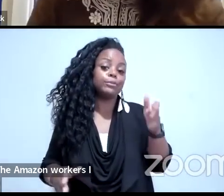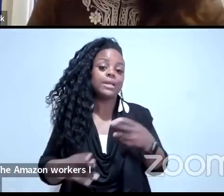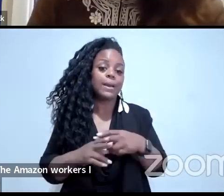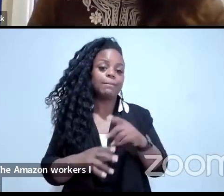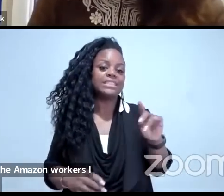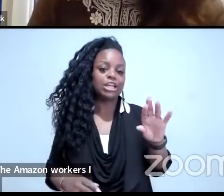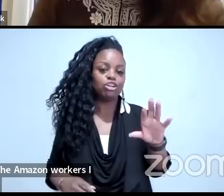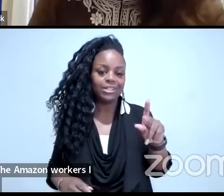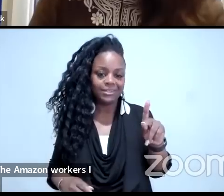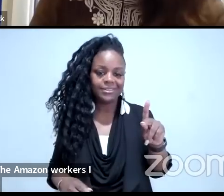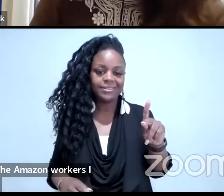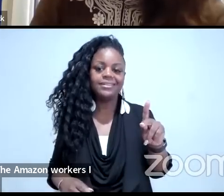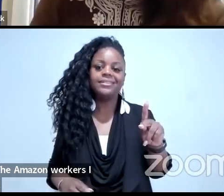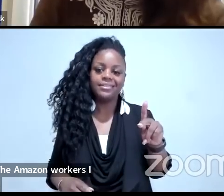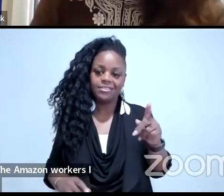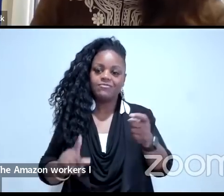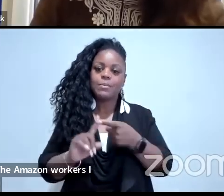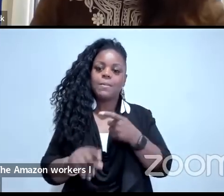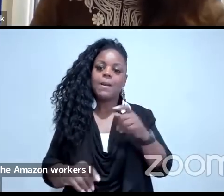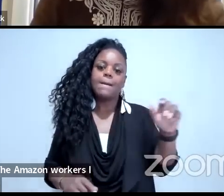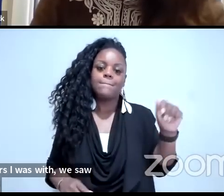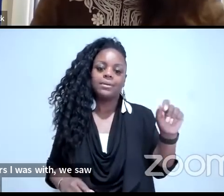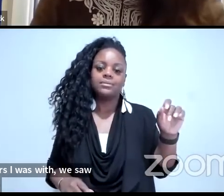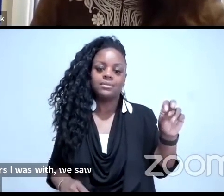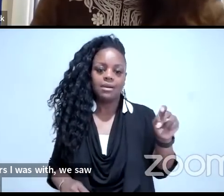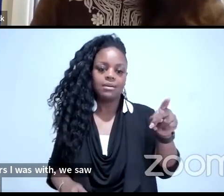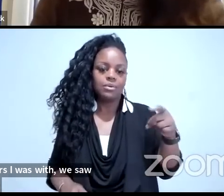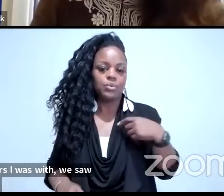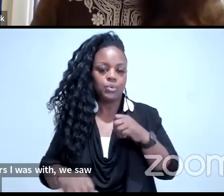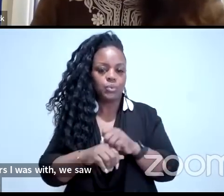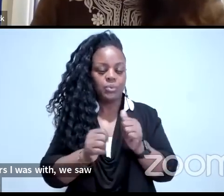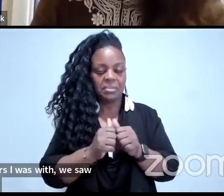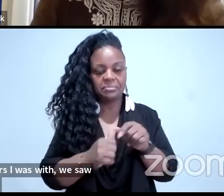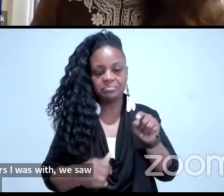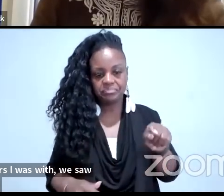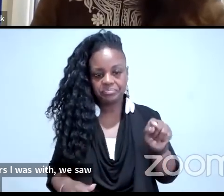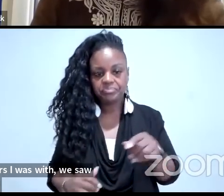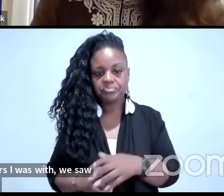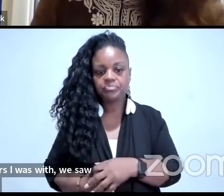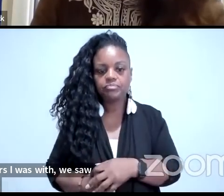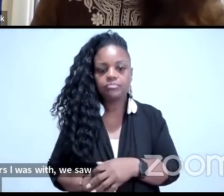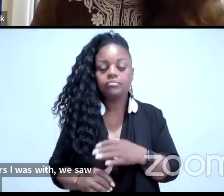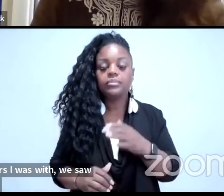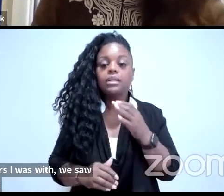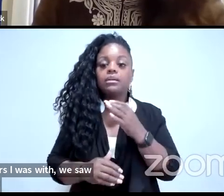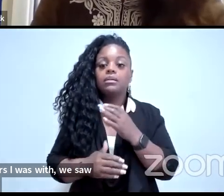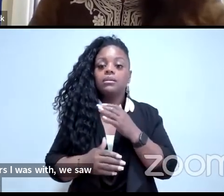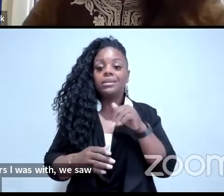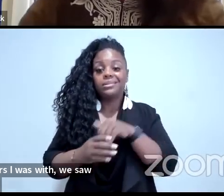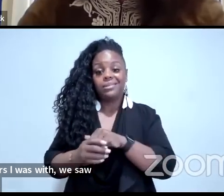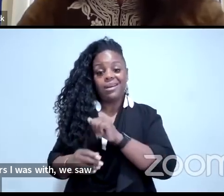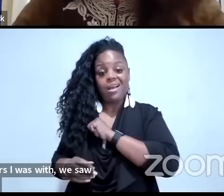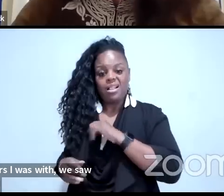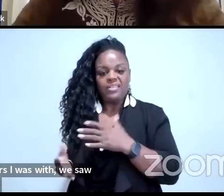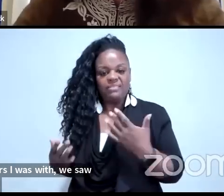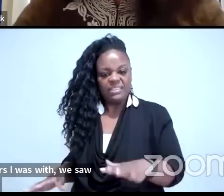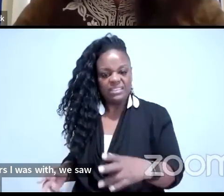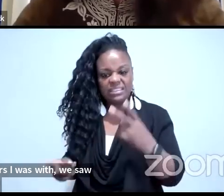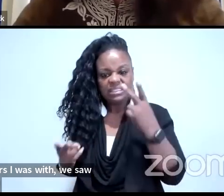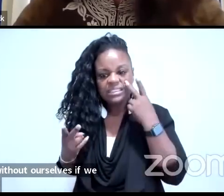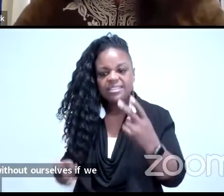some things that, as Amazon workers ourselves, we thought that if we campaigned and we came at it from a different